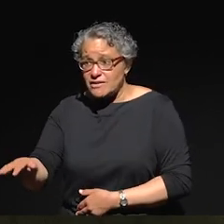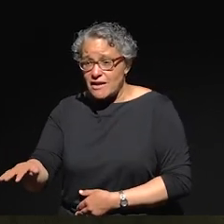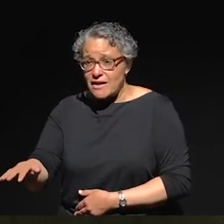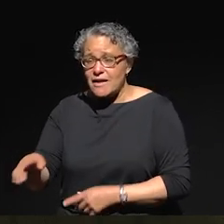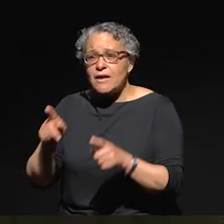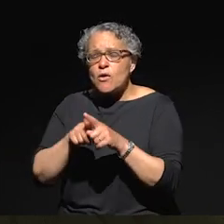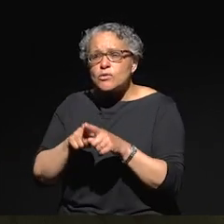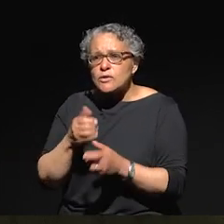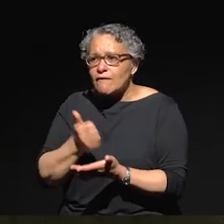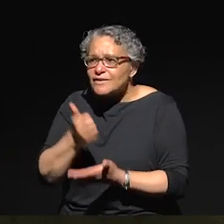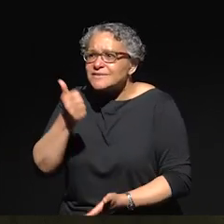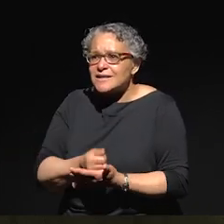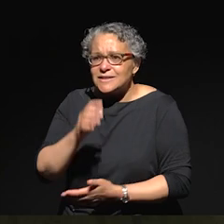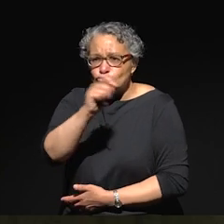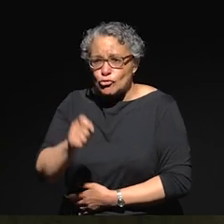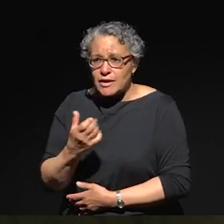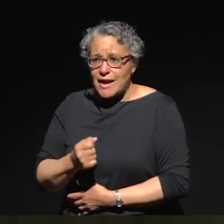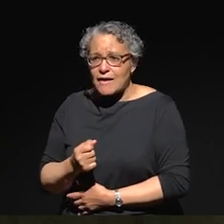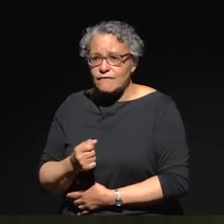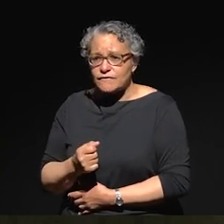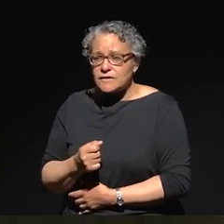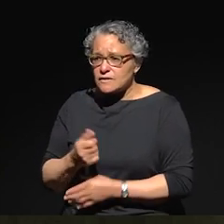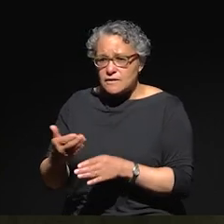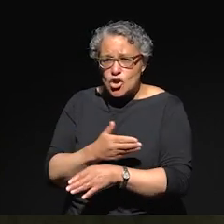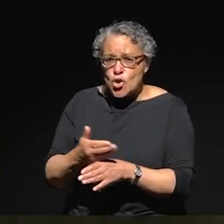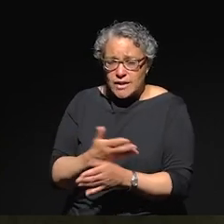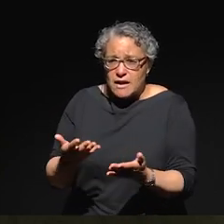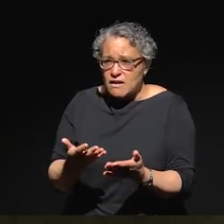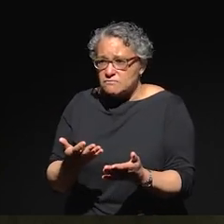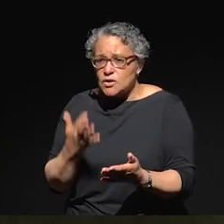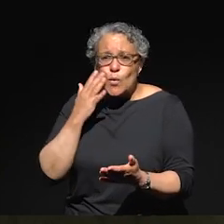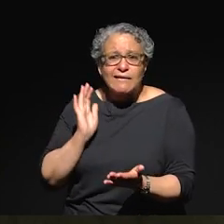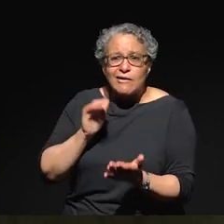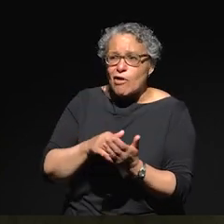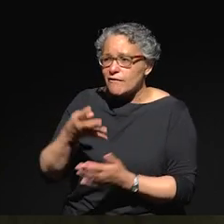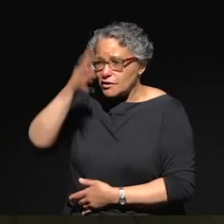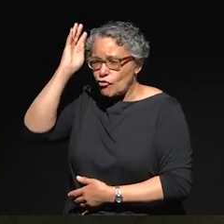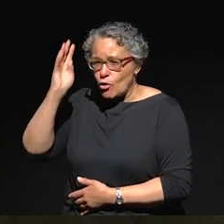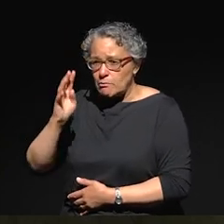drawing where he's drawing it freehand, much earlier, like upon his arrival in Rome.